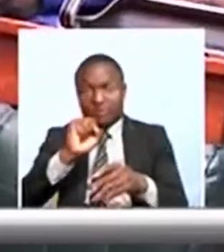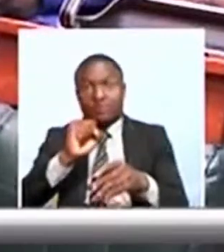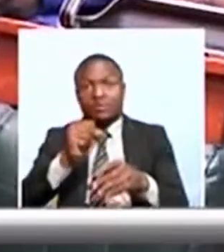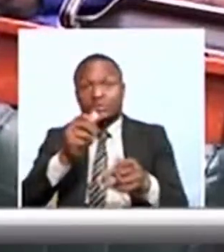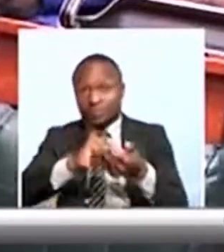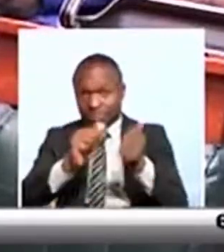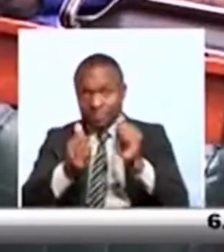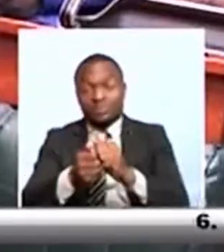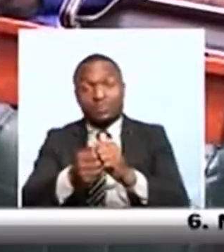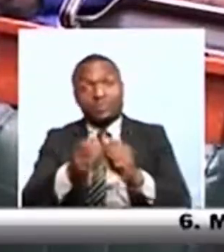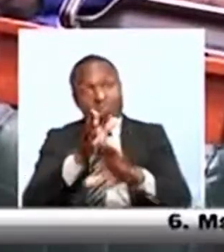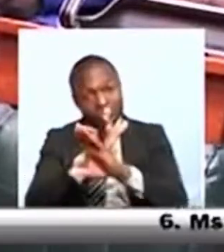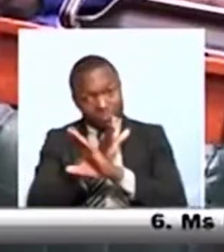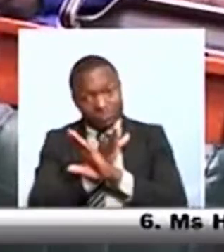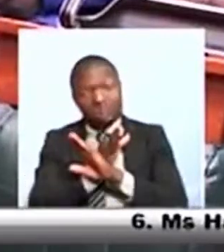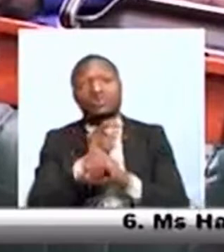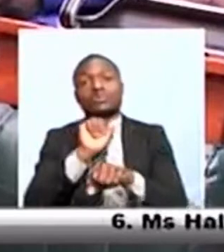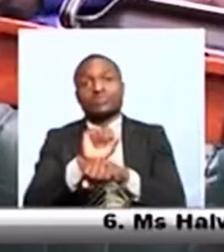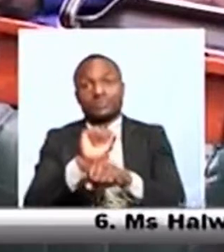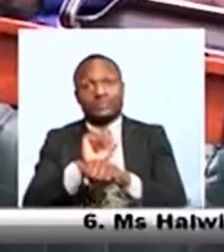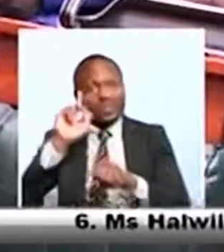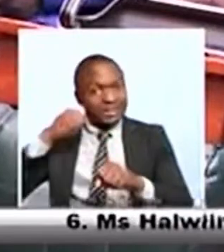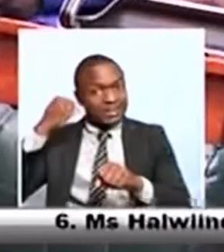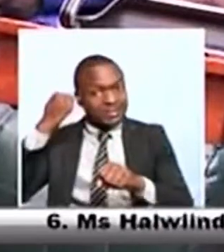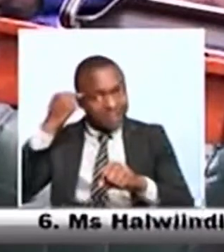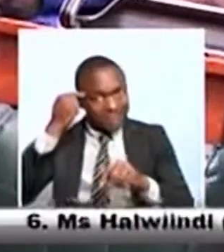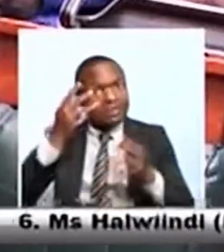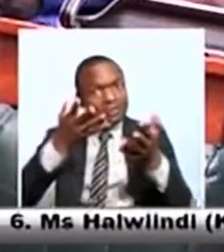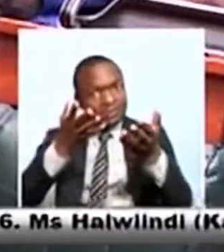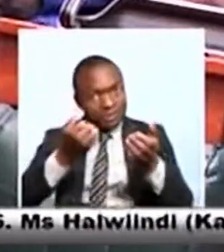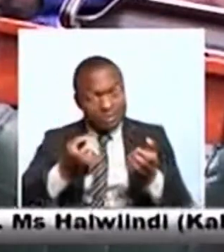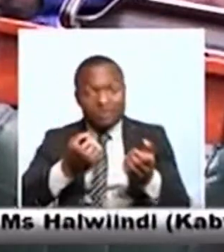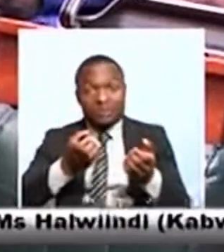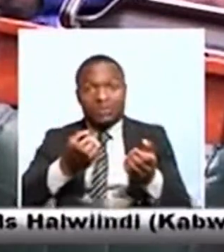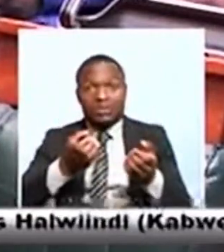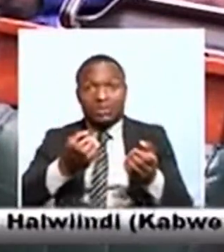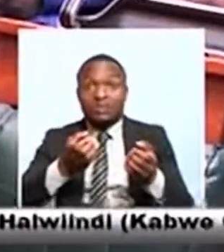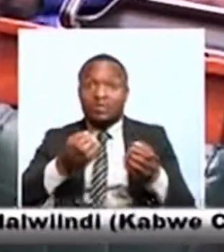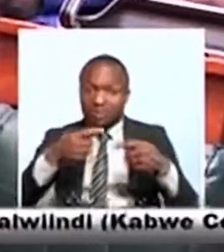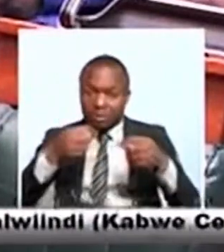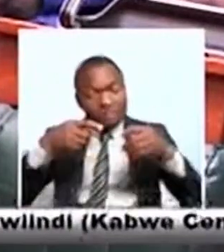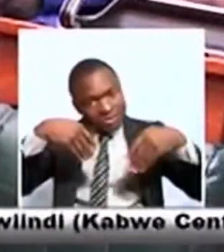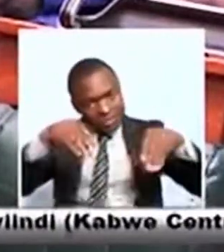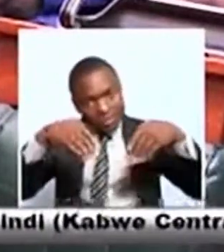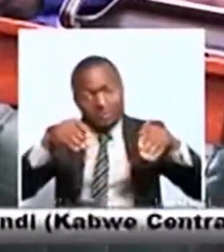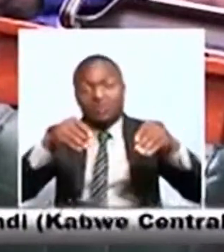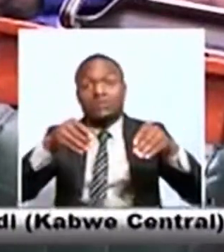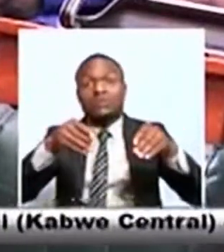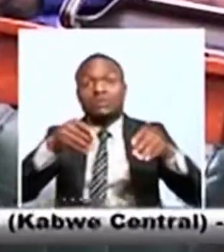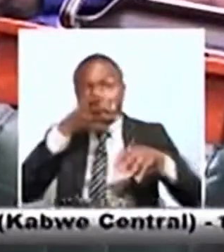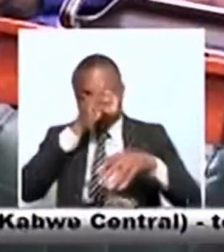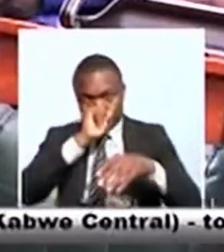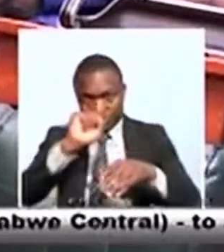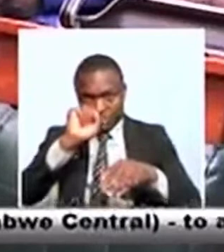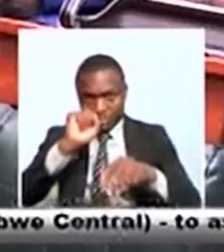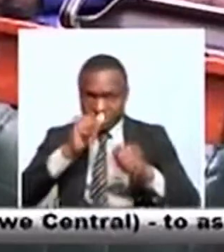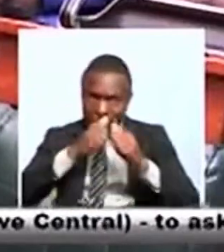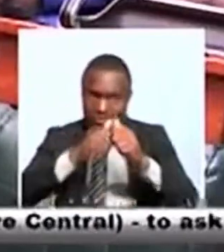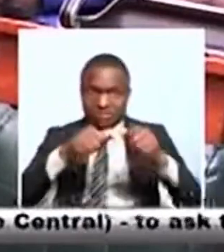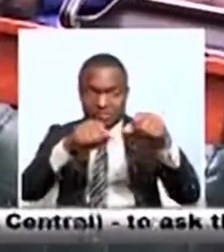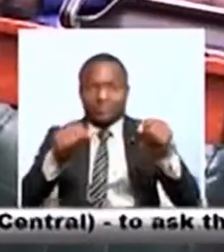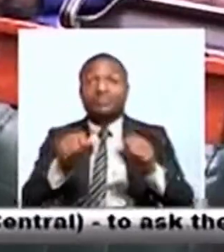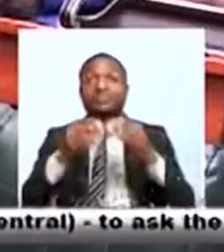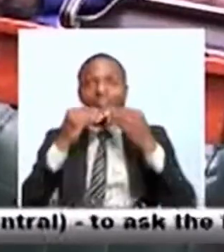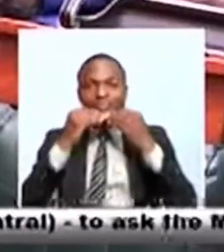efforts. However, government still intends to legally dispose of the ivory stockpile within the framework of sites. I